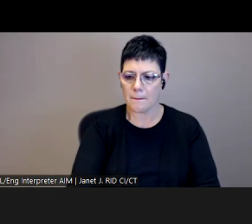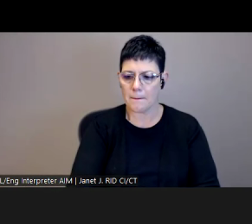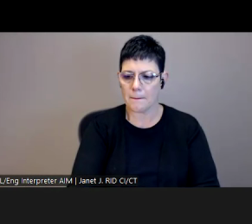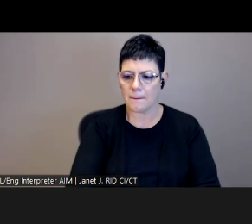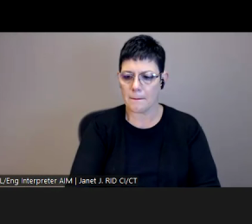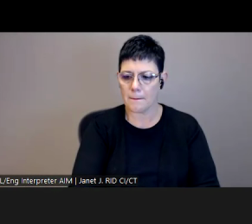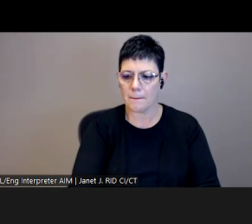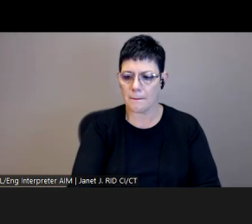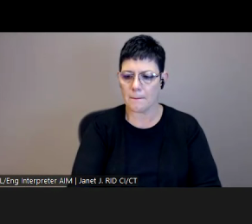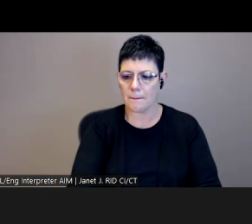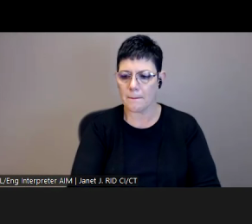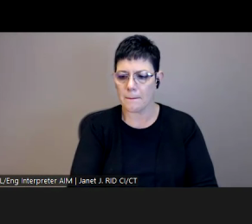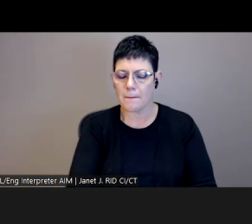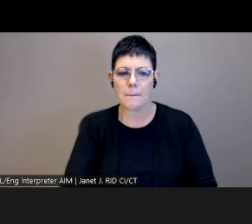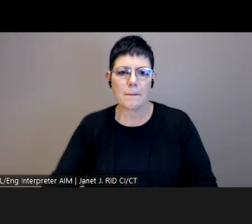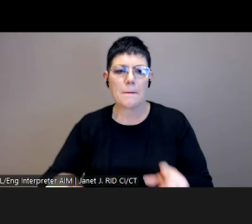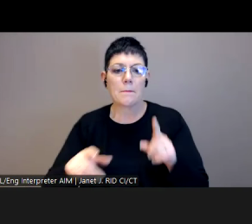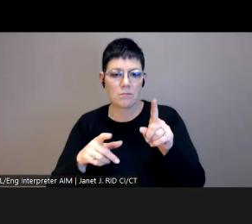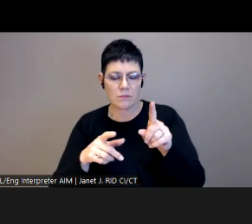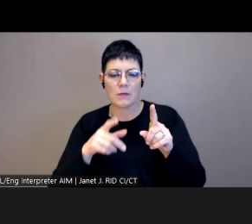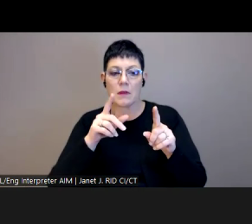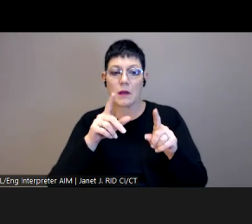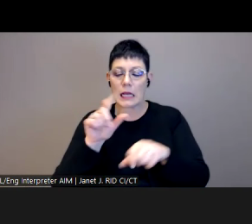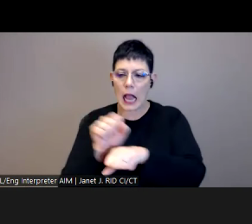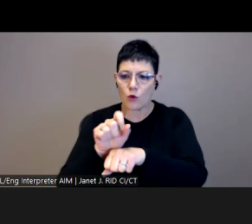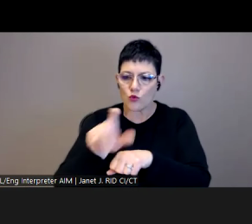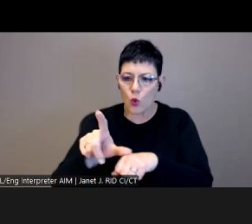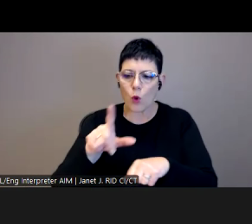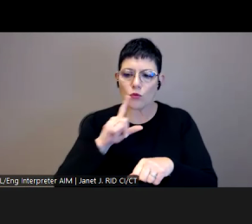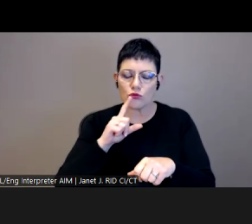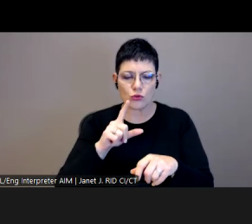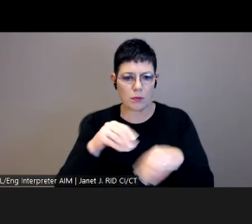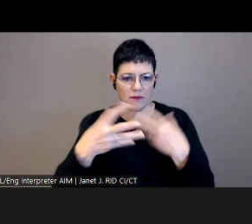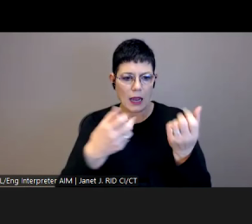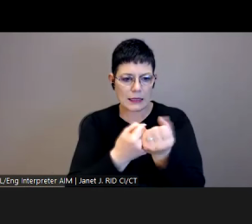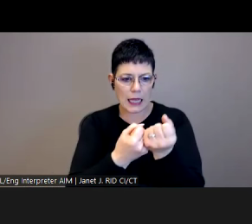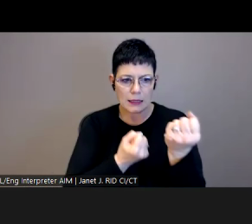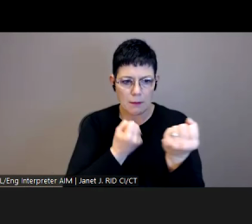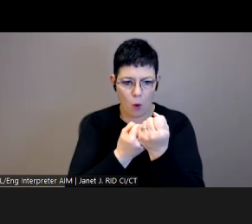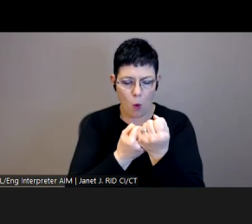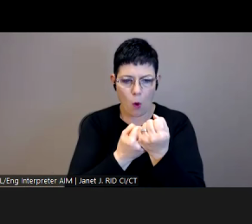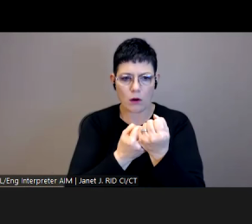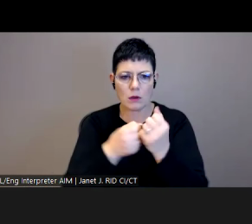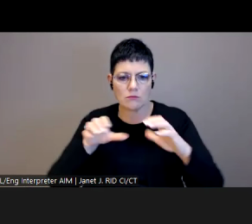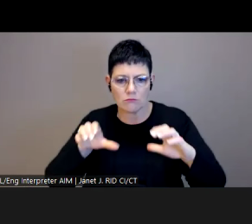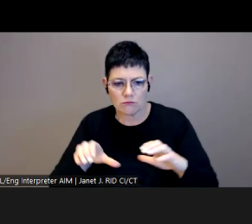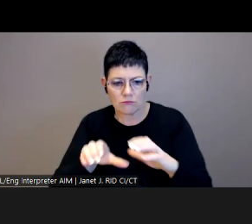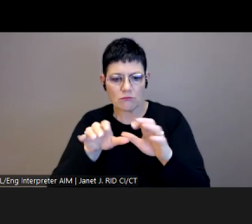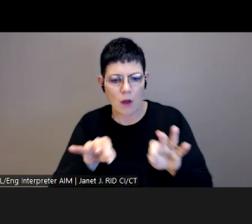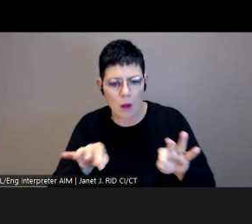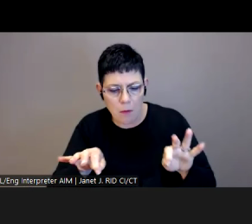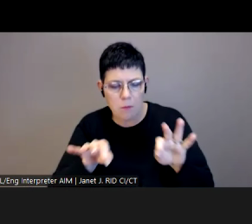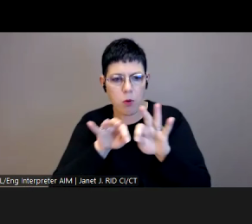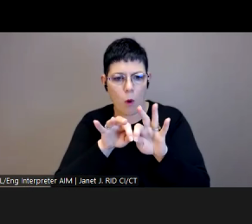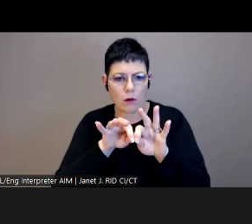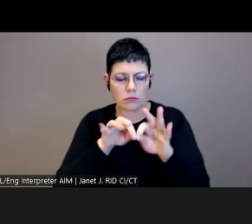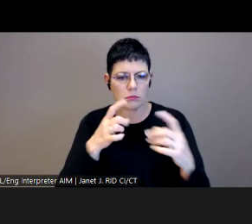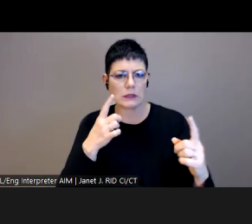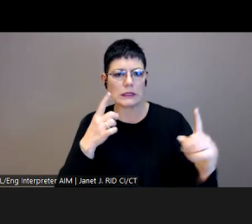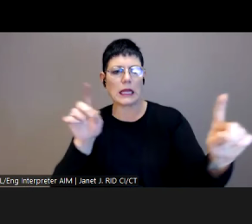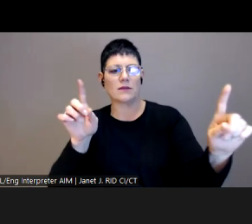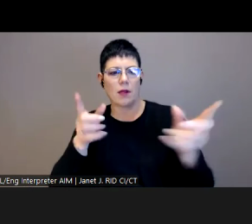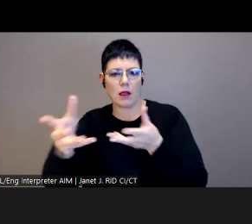and concrete tools to help state teams working in this space conduct meaningful and effective engagement in their